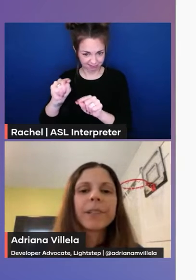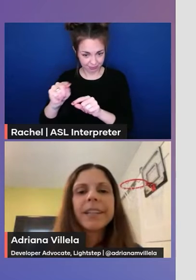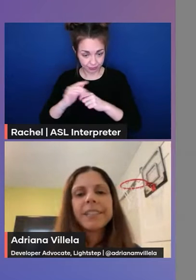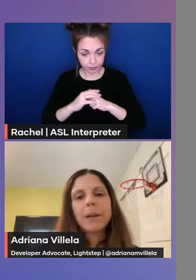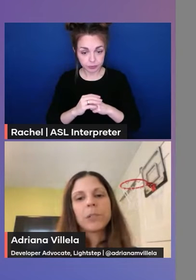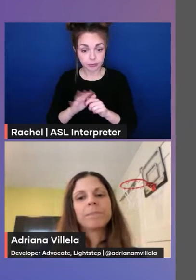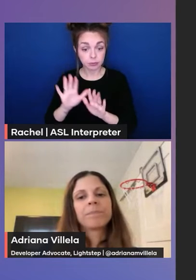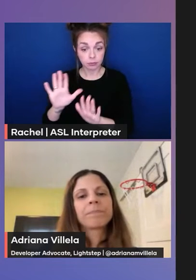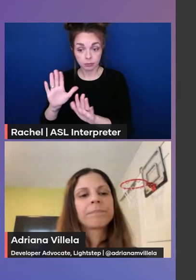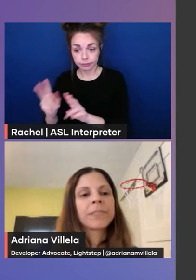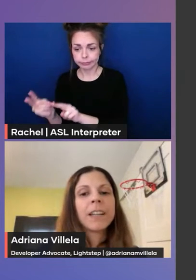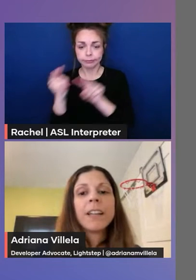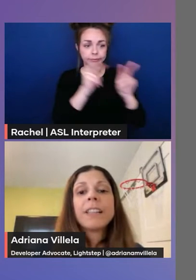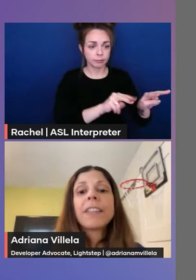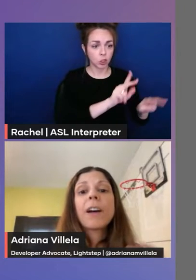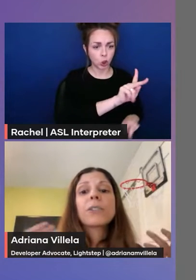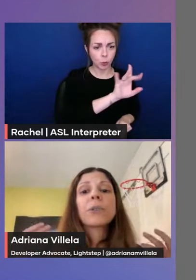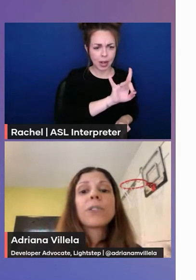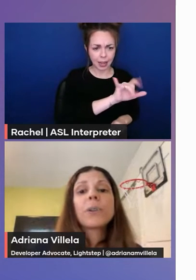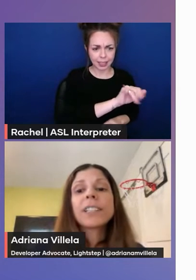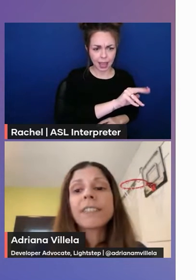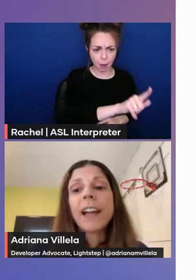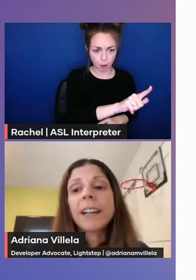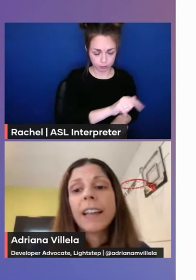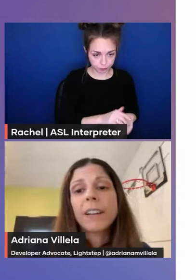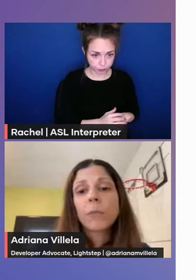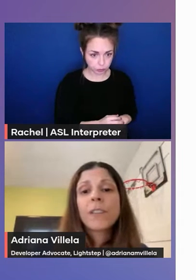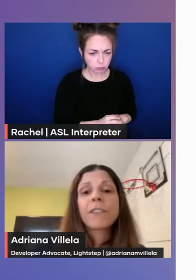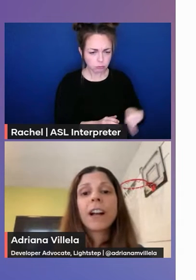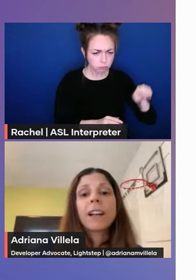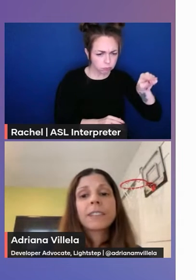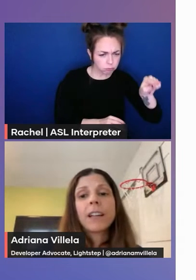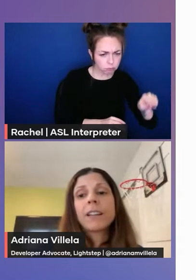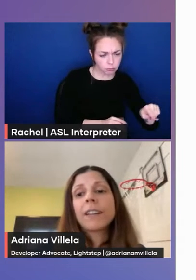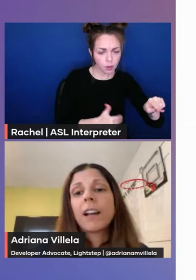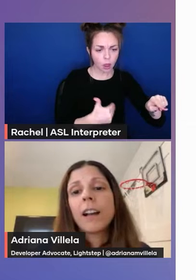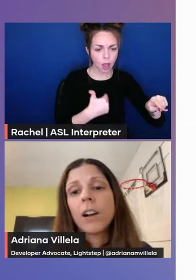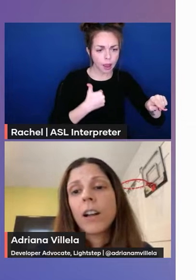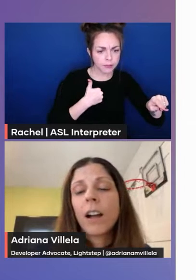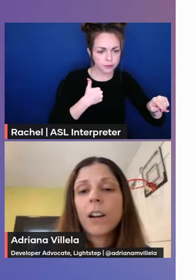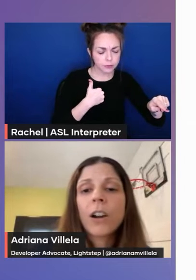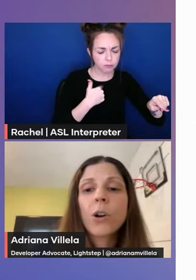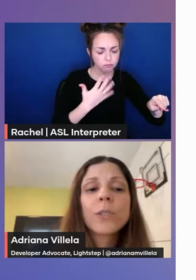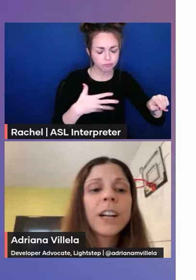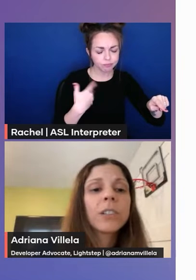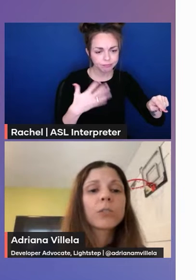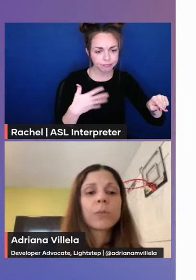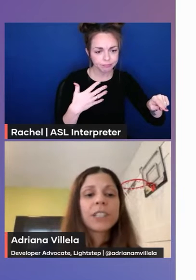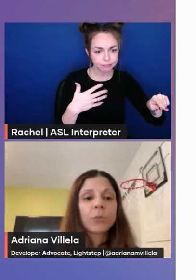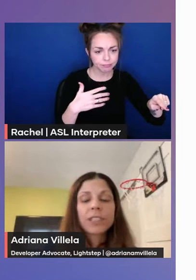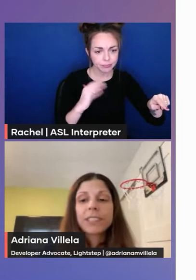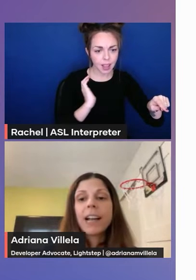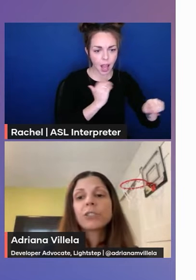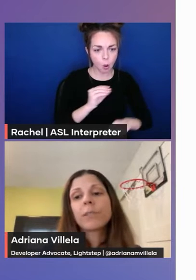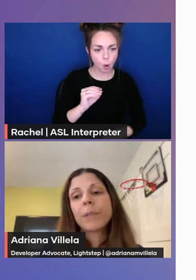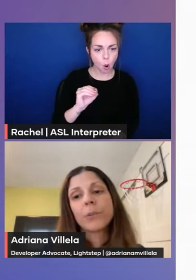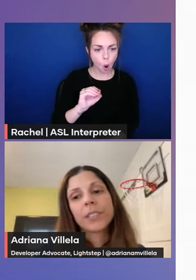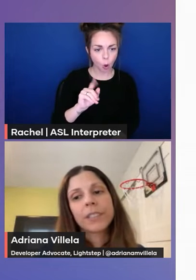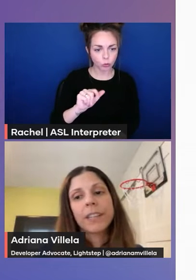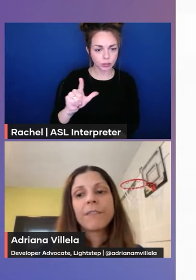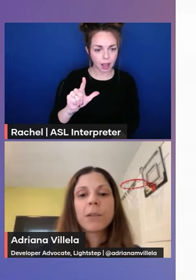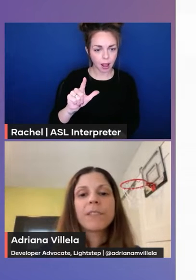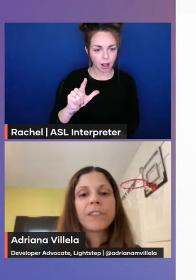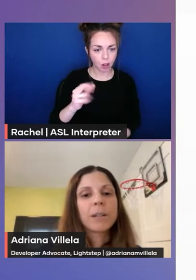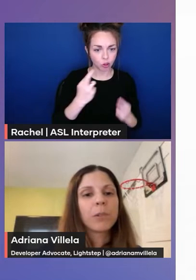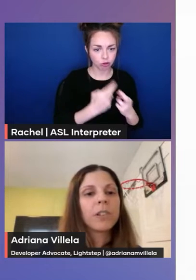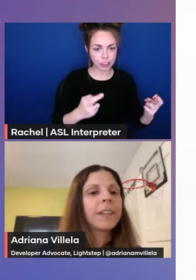to our Kubernetes YAML. Now you'll notice that we've got our OTEL resource